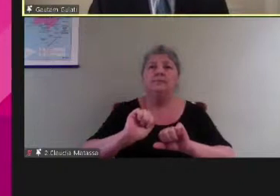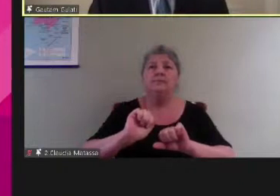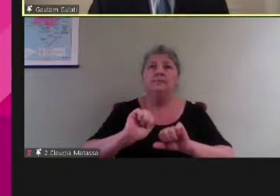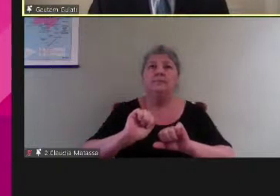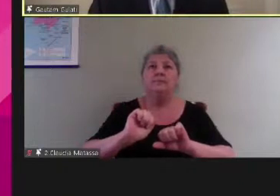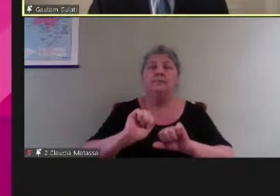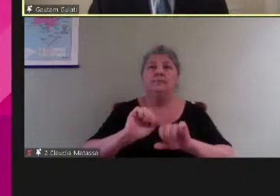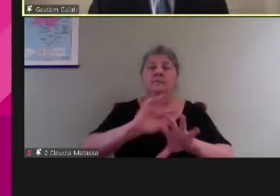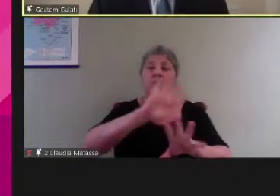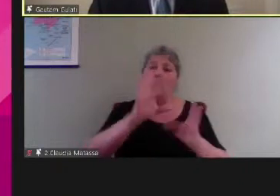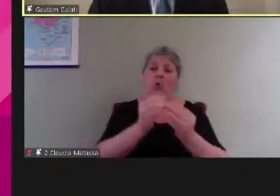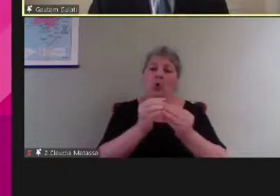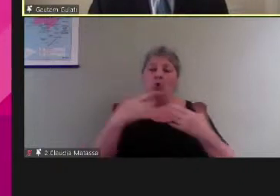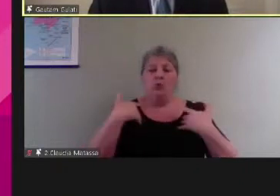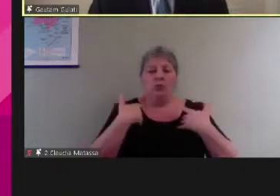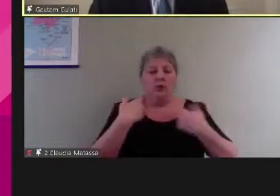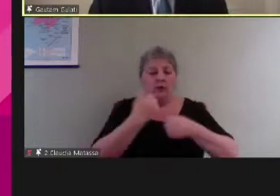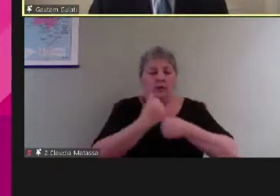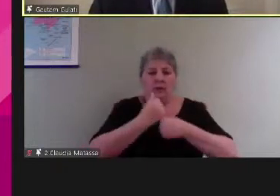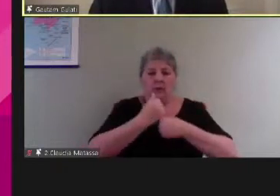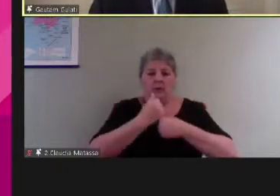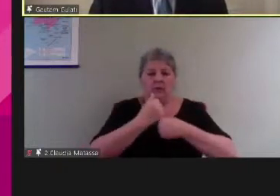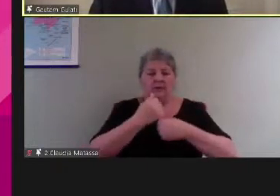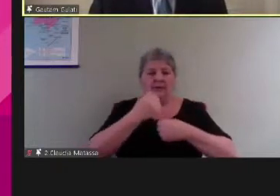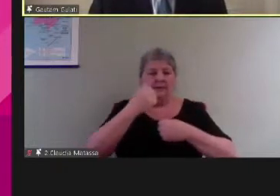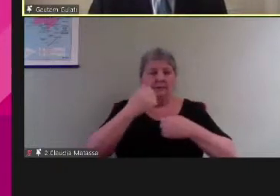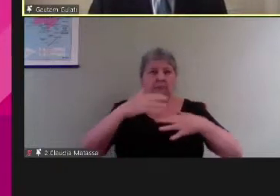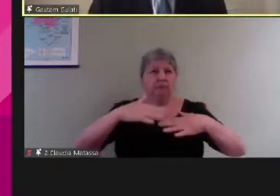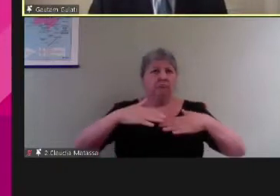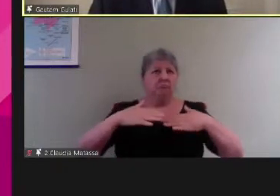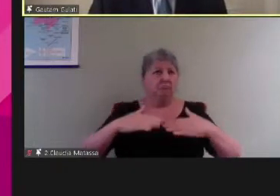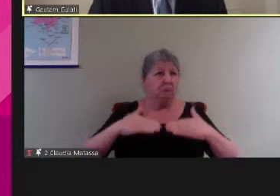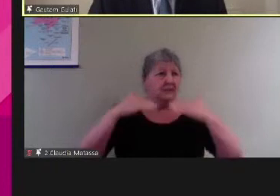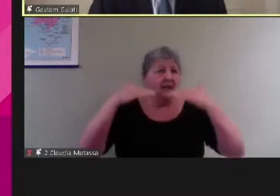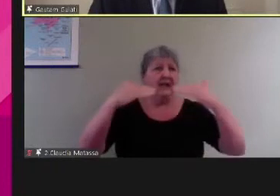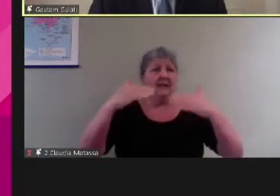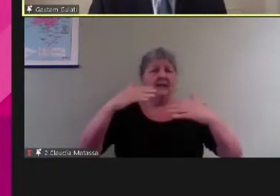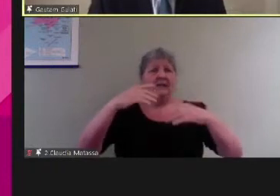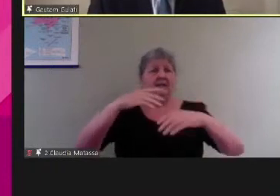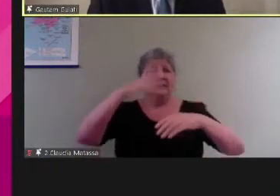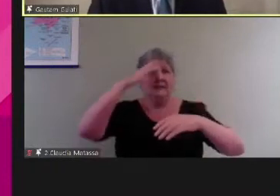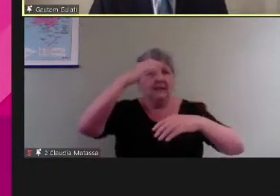looks at the whole concern around the high prevalence of intellectual disabilities in Irish prisons.